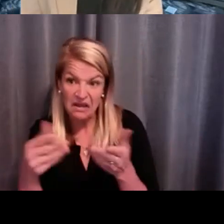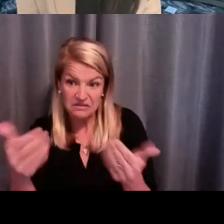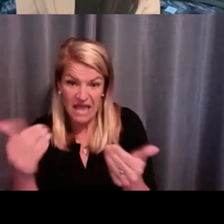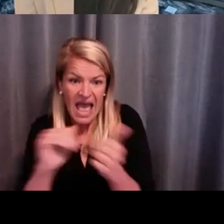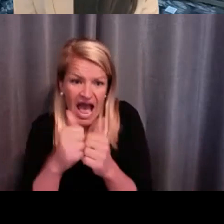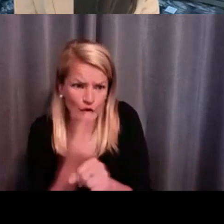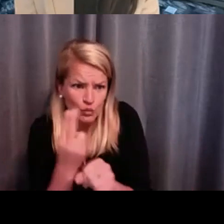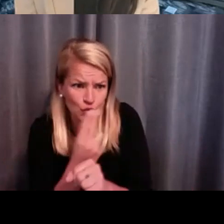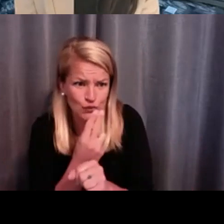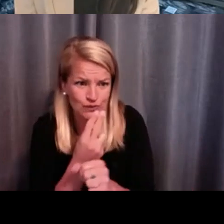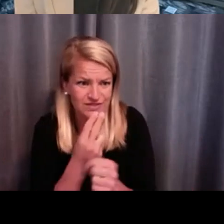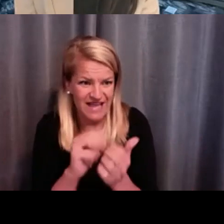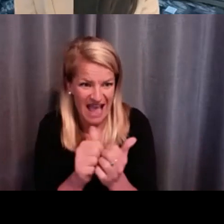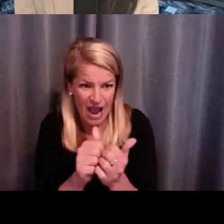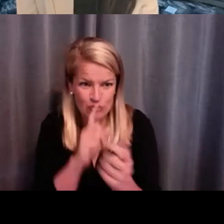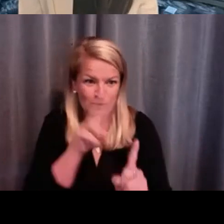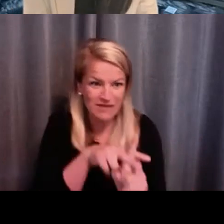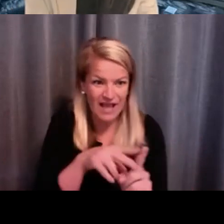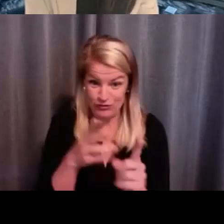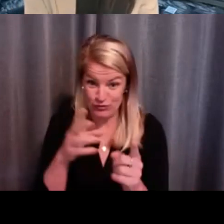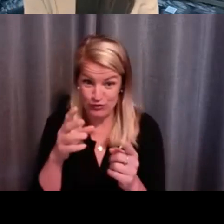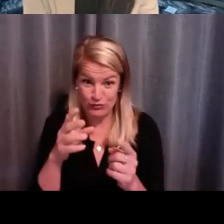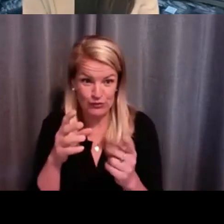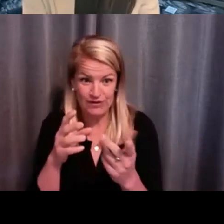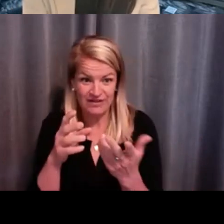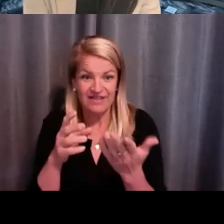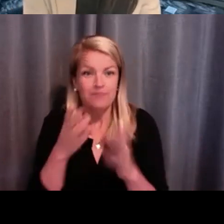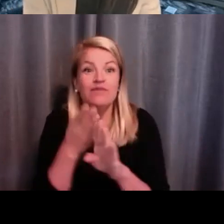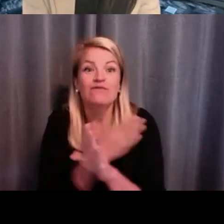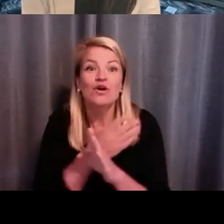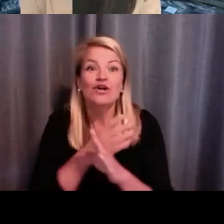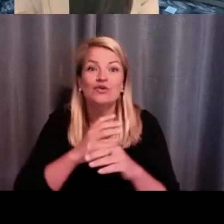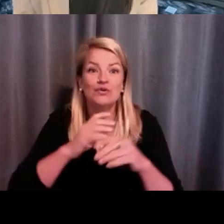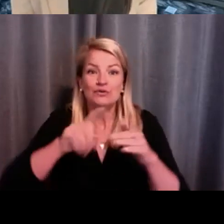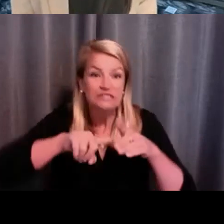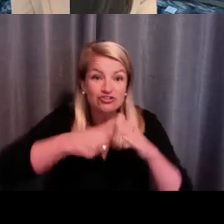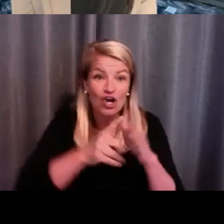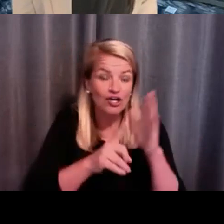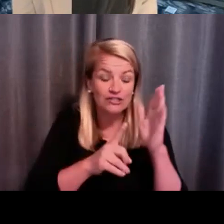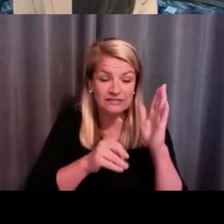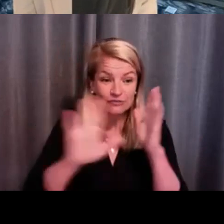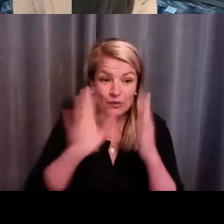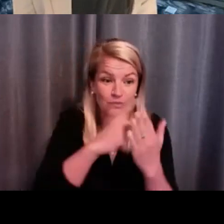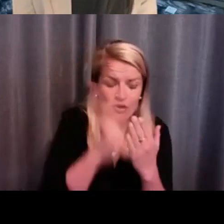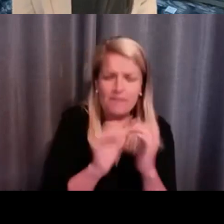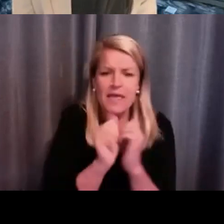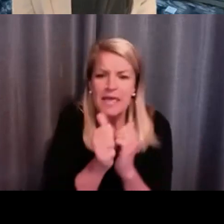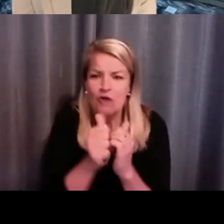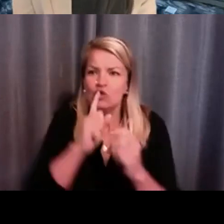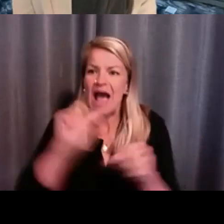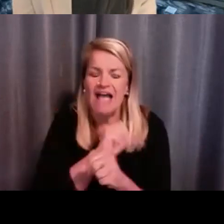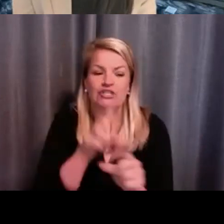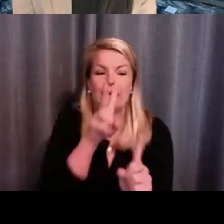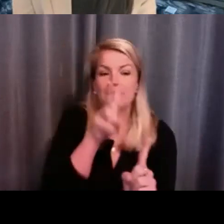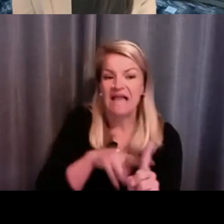Is it something you open before your program is even implemented, when you're planning? How do you use the minimum standards and throughout